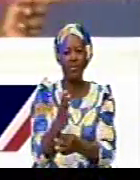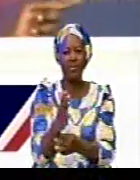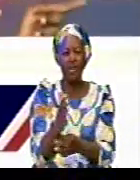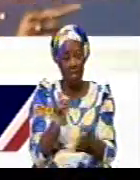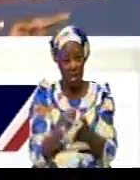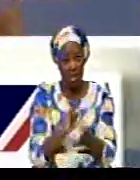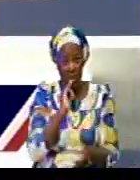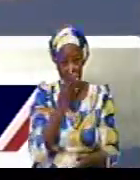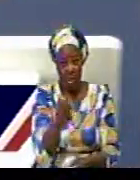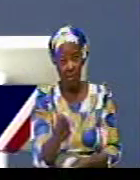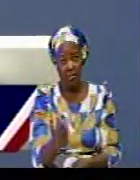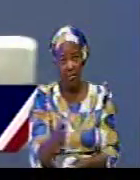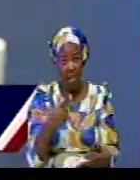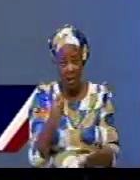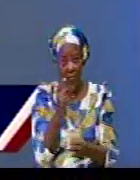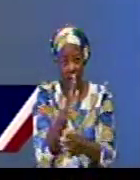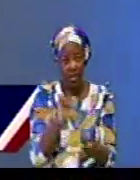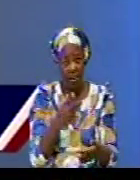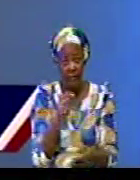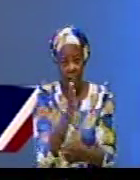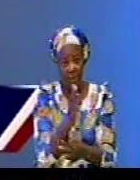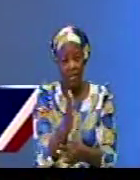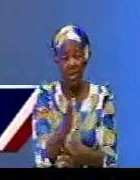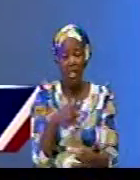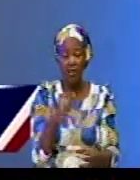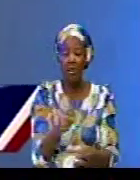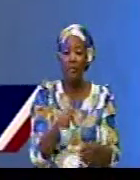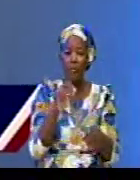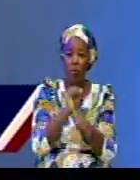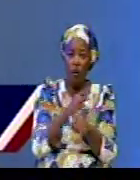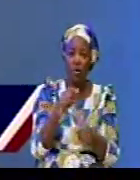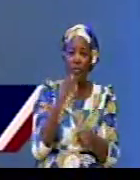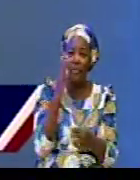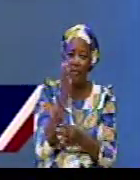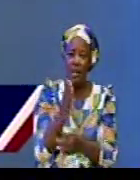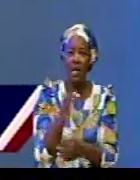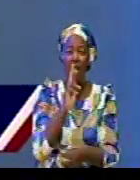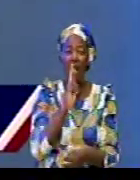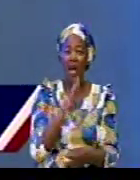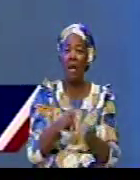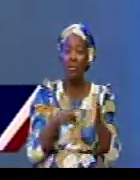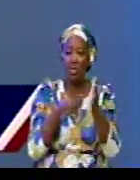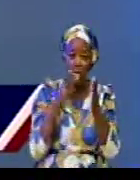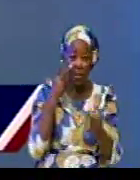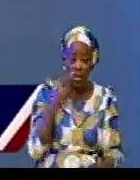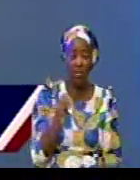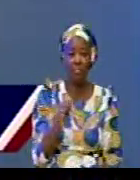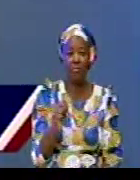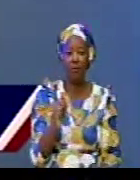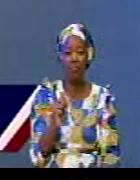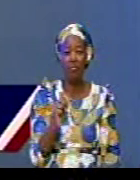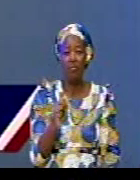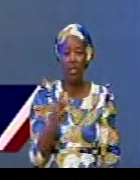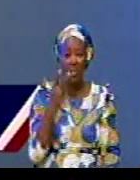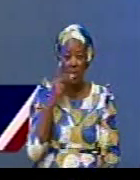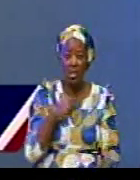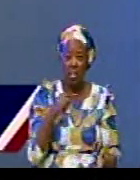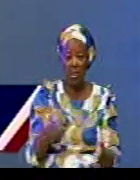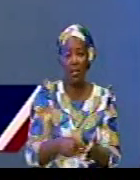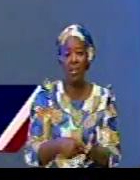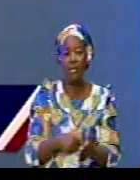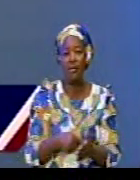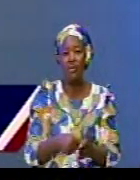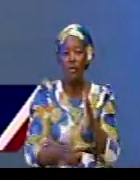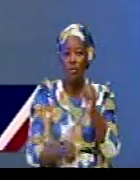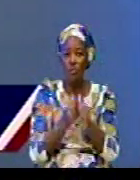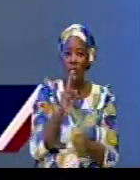Now, the works of the flesh. That's it there. The flesh, the flesh, the flesh. The works of the flesh